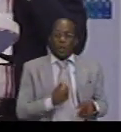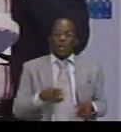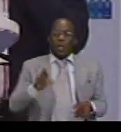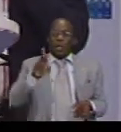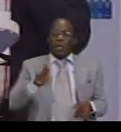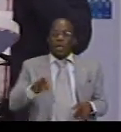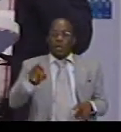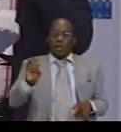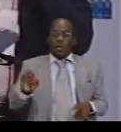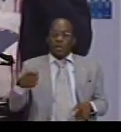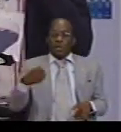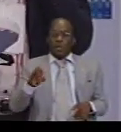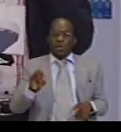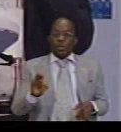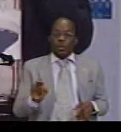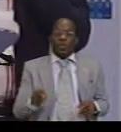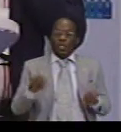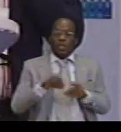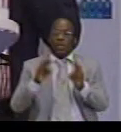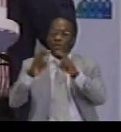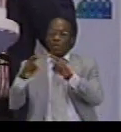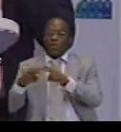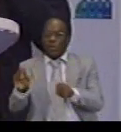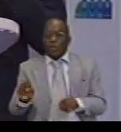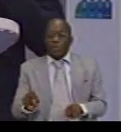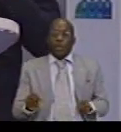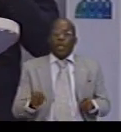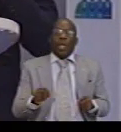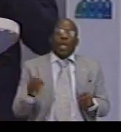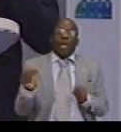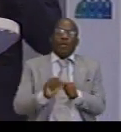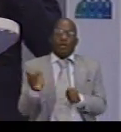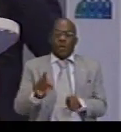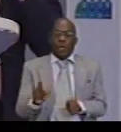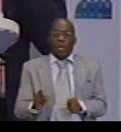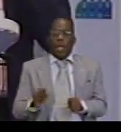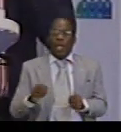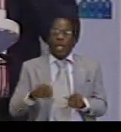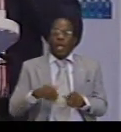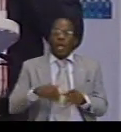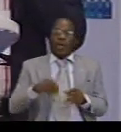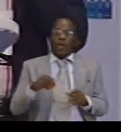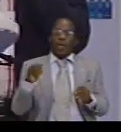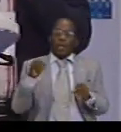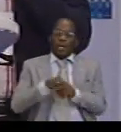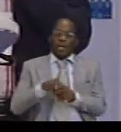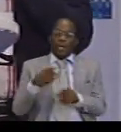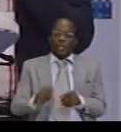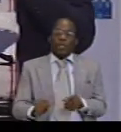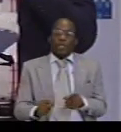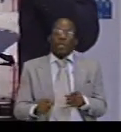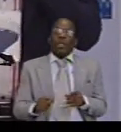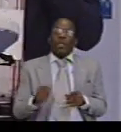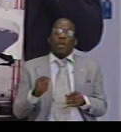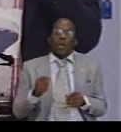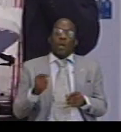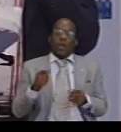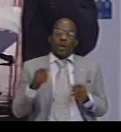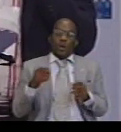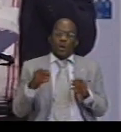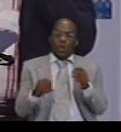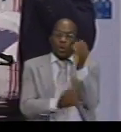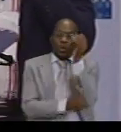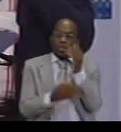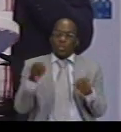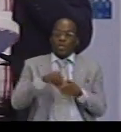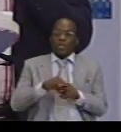villages, and all over the and beyond this place, in the whole country, continent. Water, rain